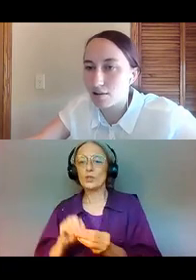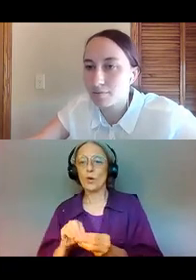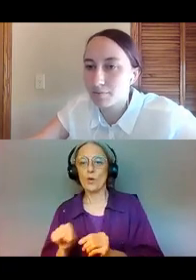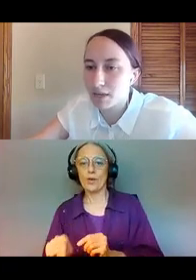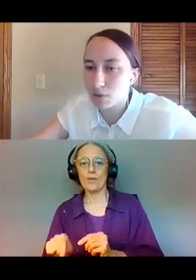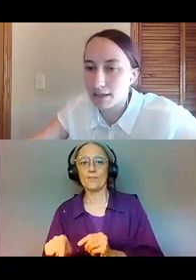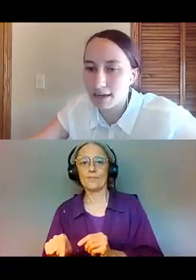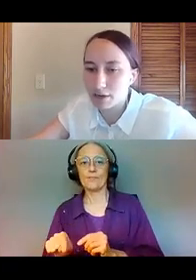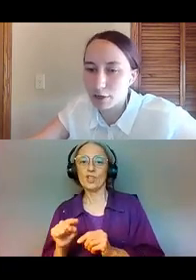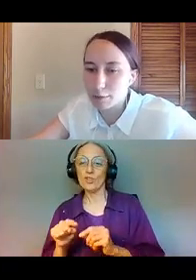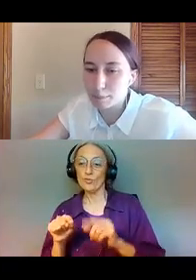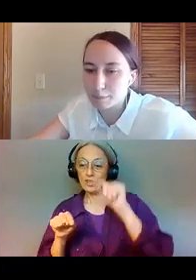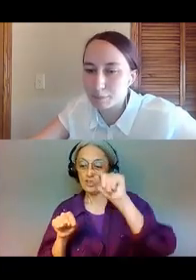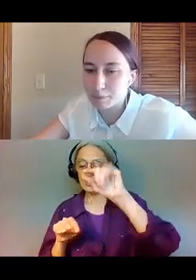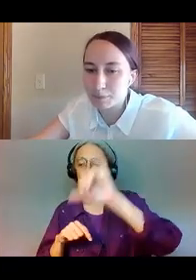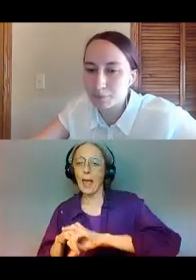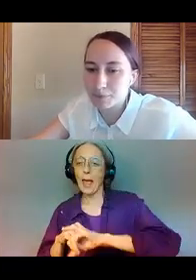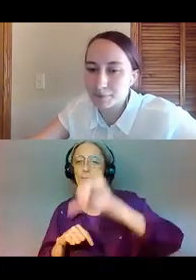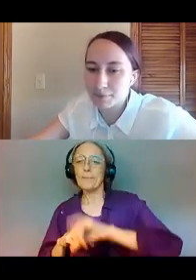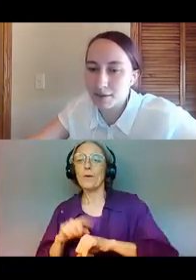it's all in one category.